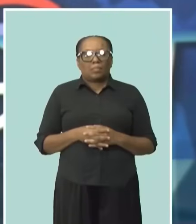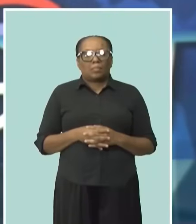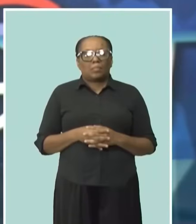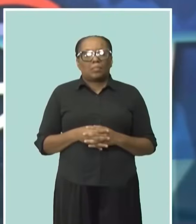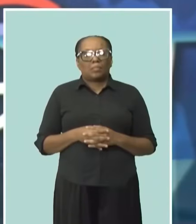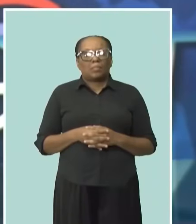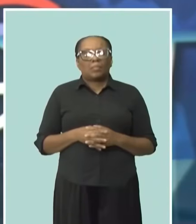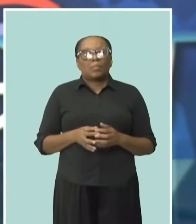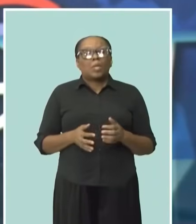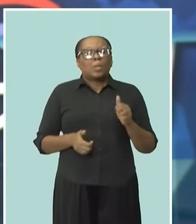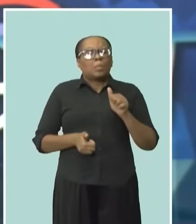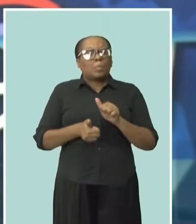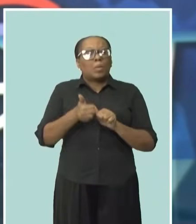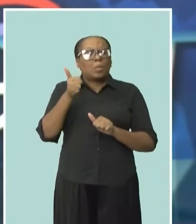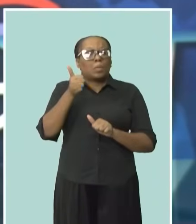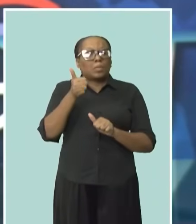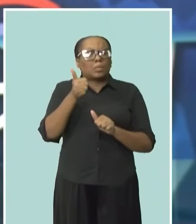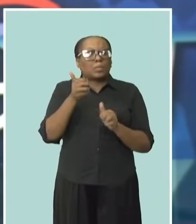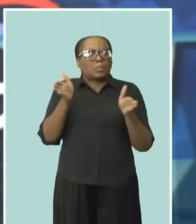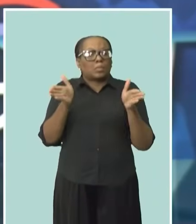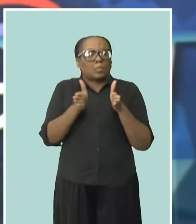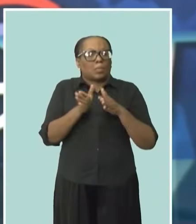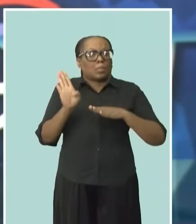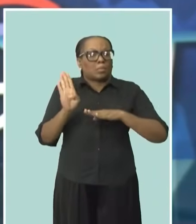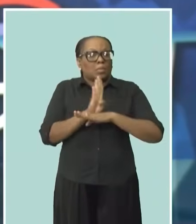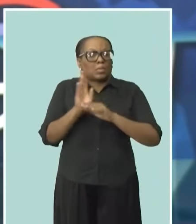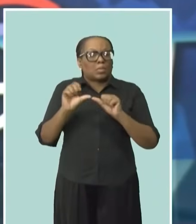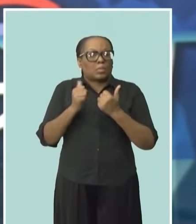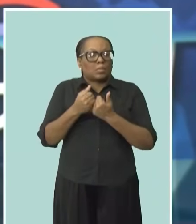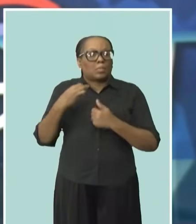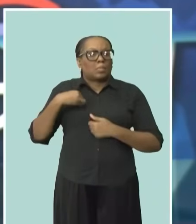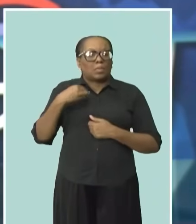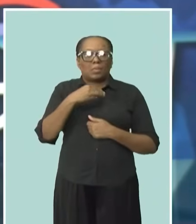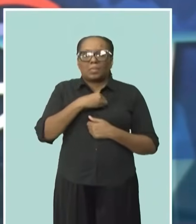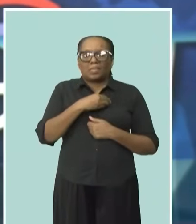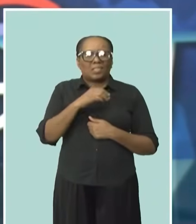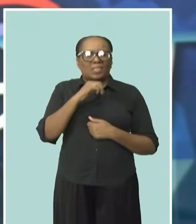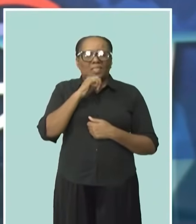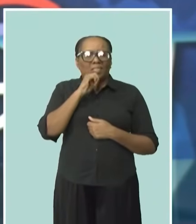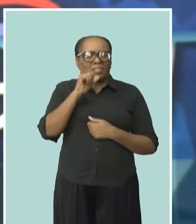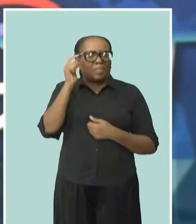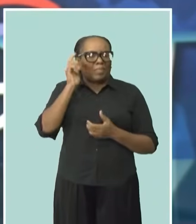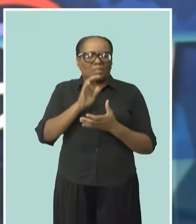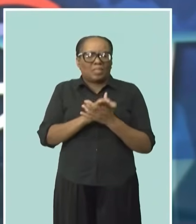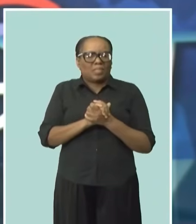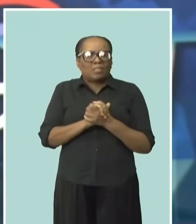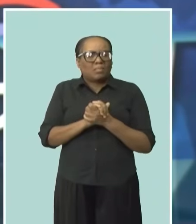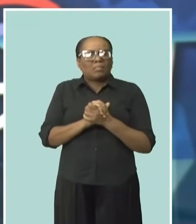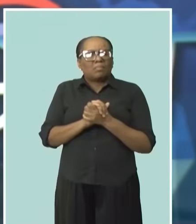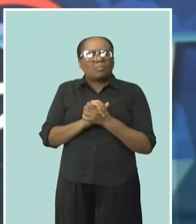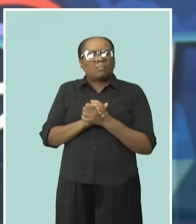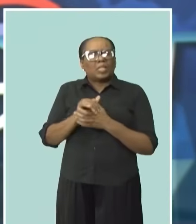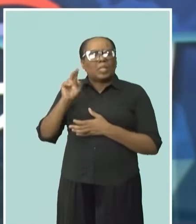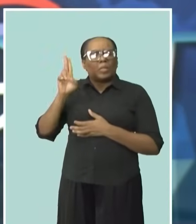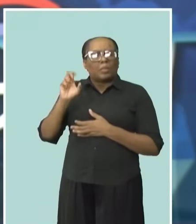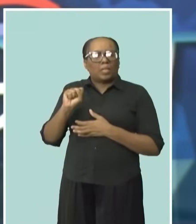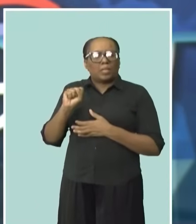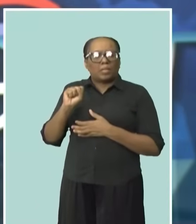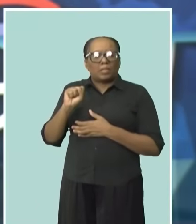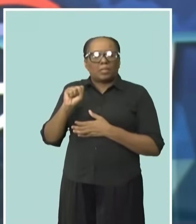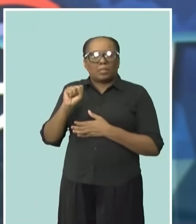Most members of the Small Business Association do not believe there will be any impact on their operations from increased